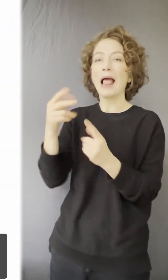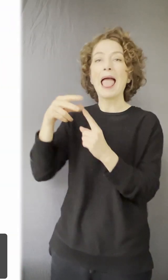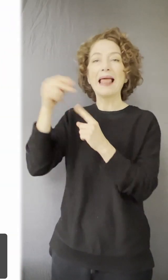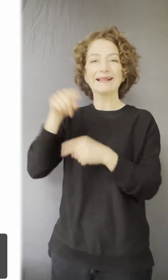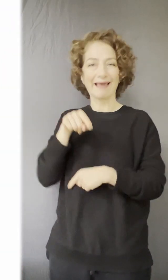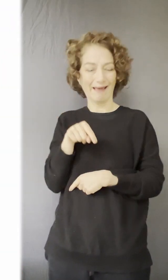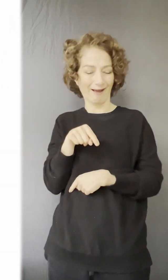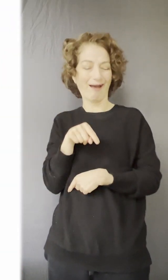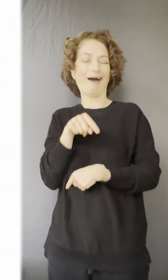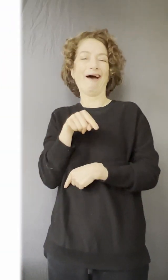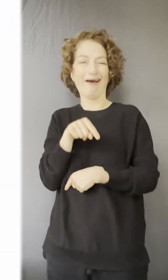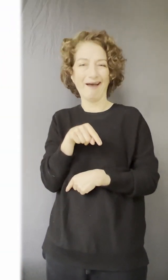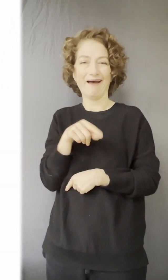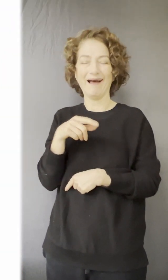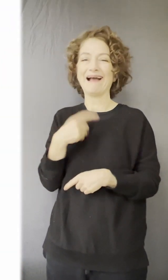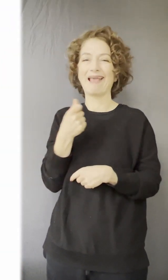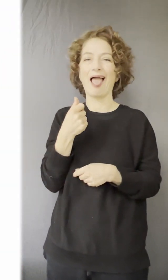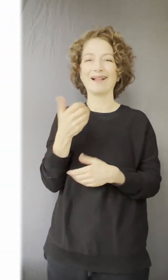turn over profit.